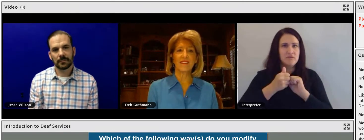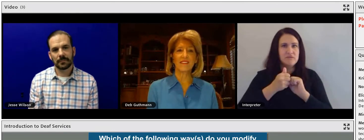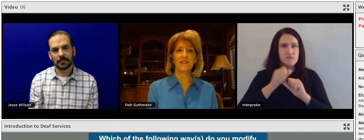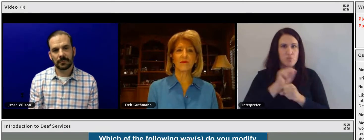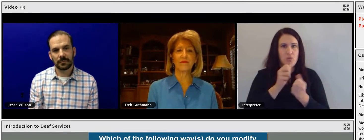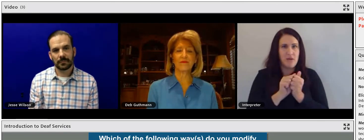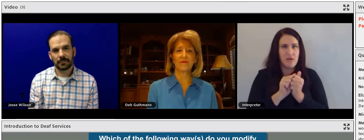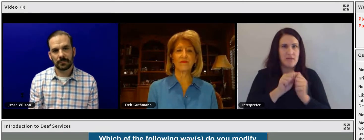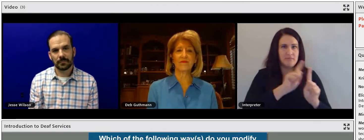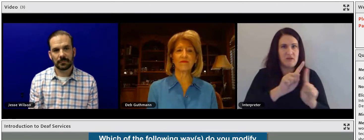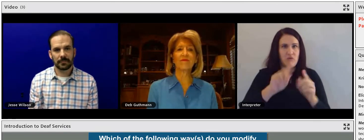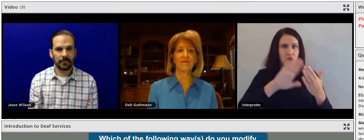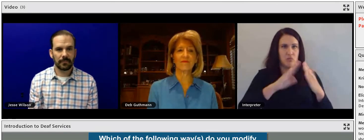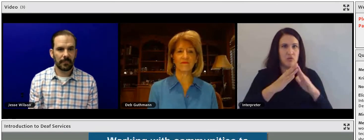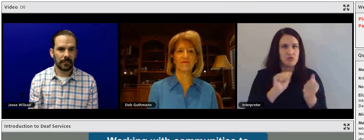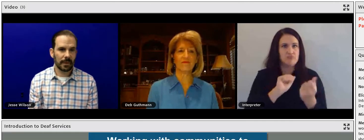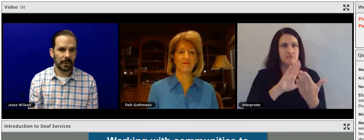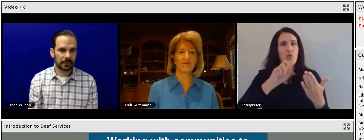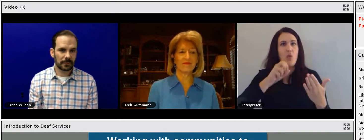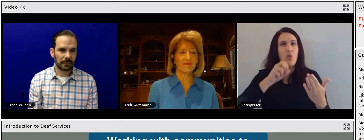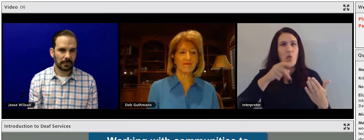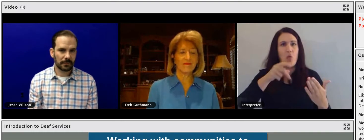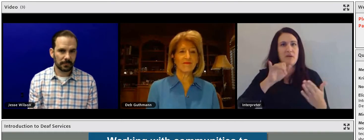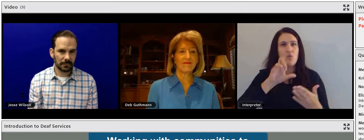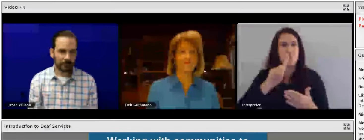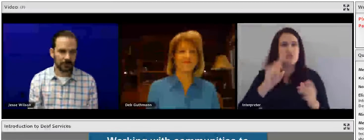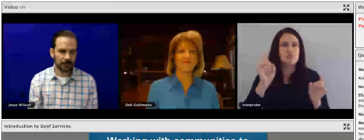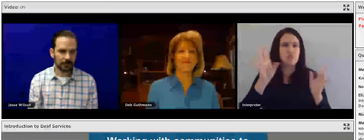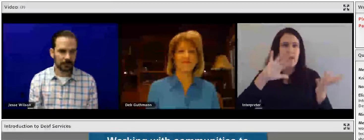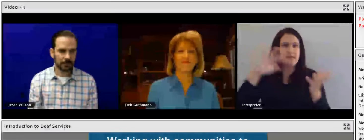to address the opioid crisis. Sharon?